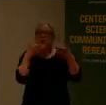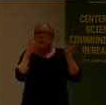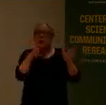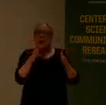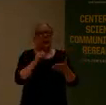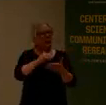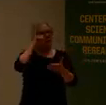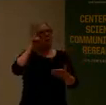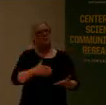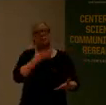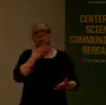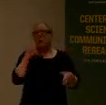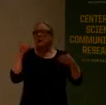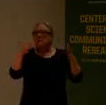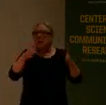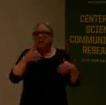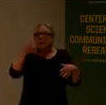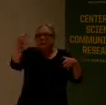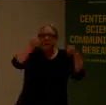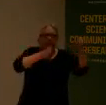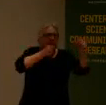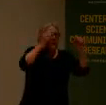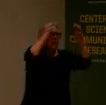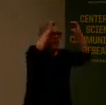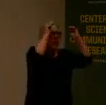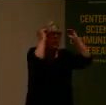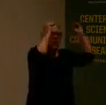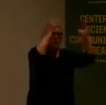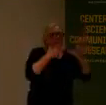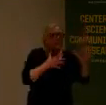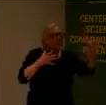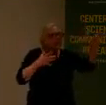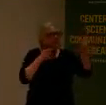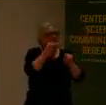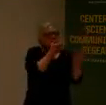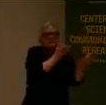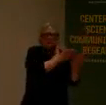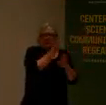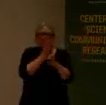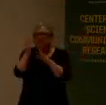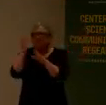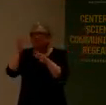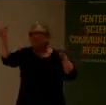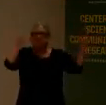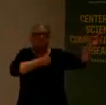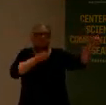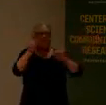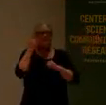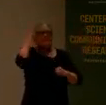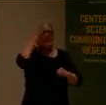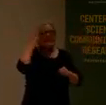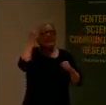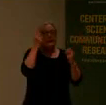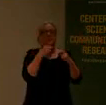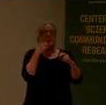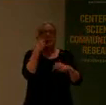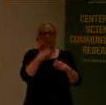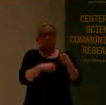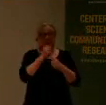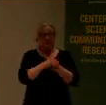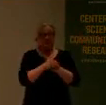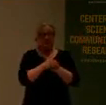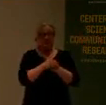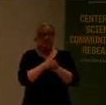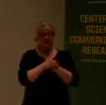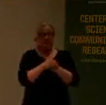students to bring those professors from different disciplines together to think about a problem and address